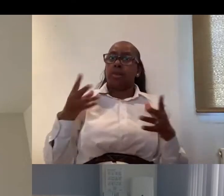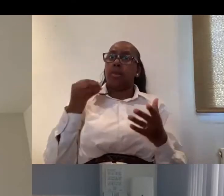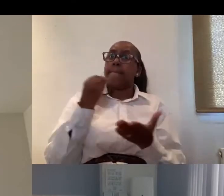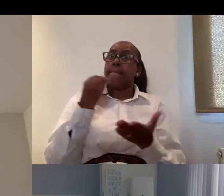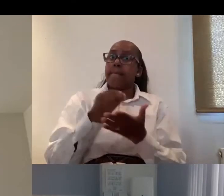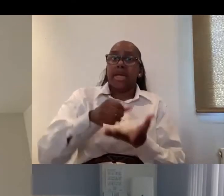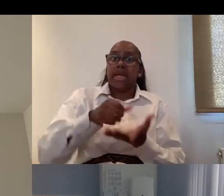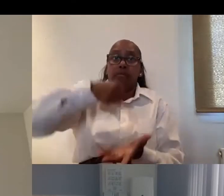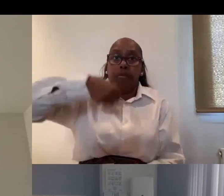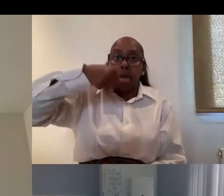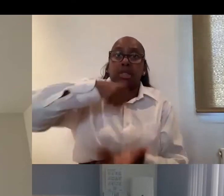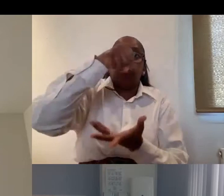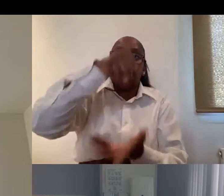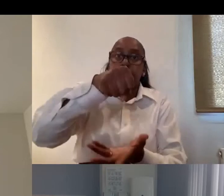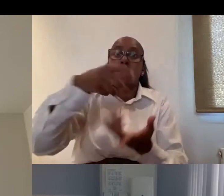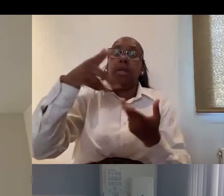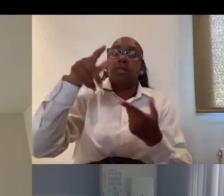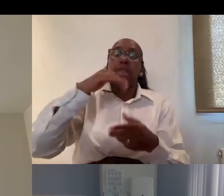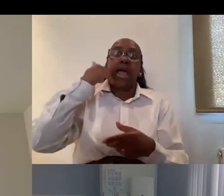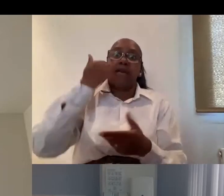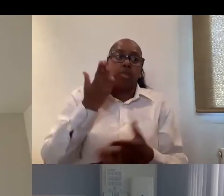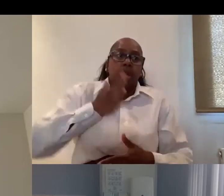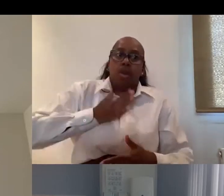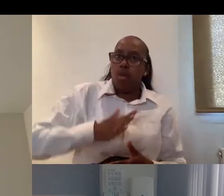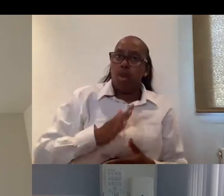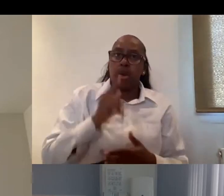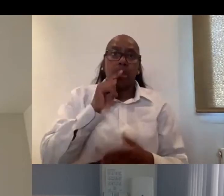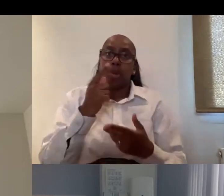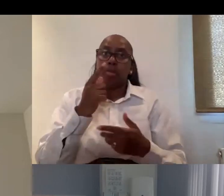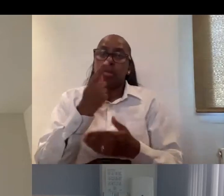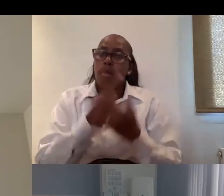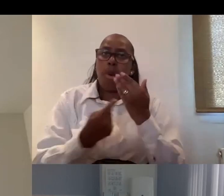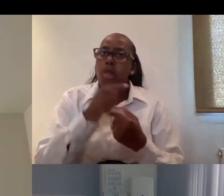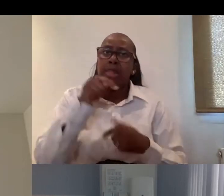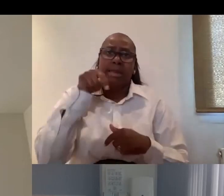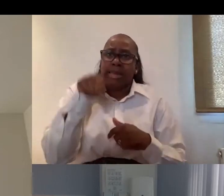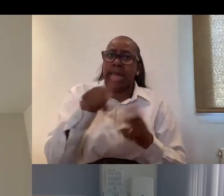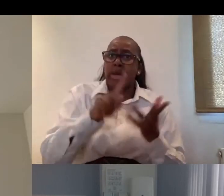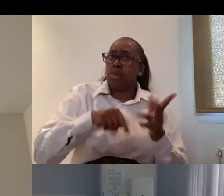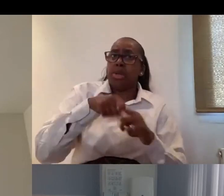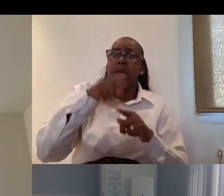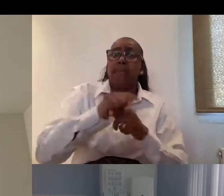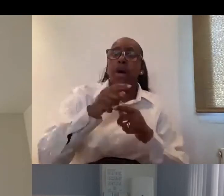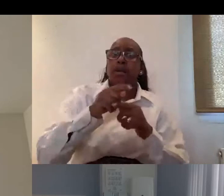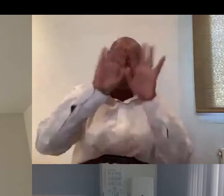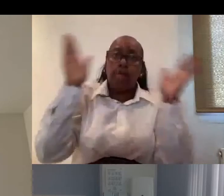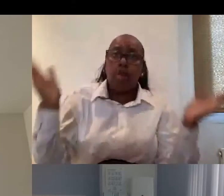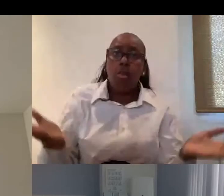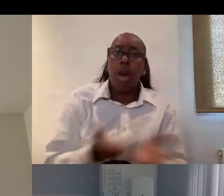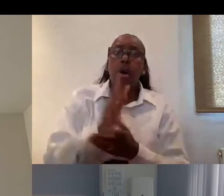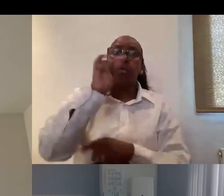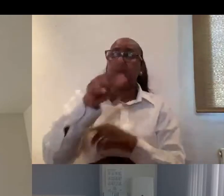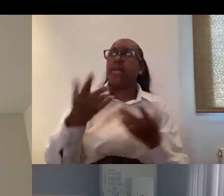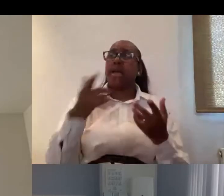made available to do this because it was in everybody's interest, not just in the UK, but around the world. So if you imagine when a vaccine is developed, it has